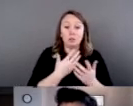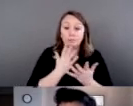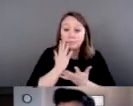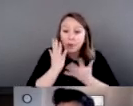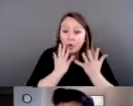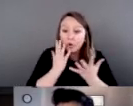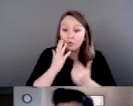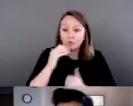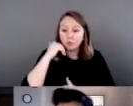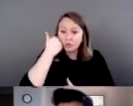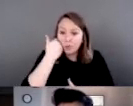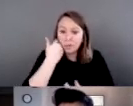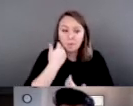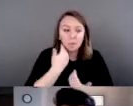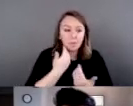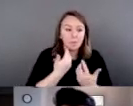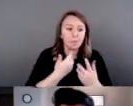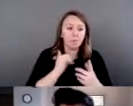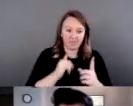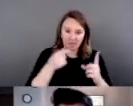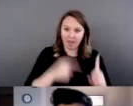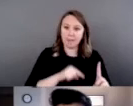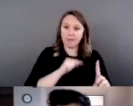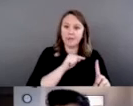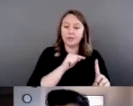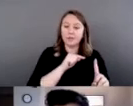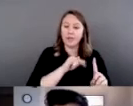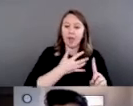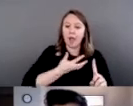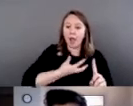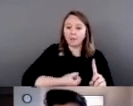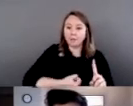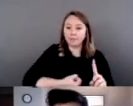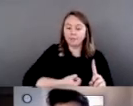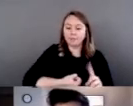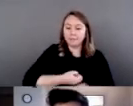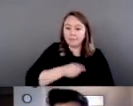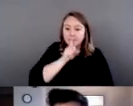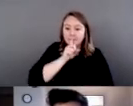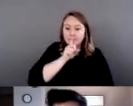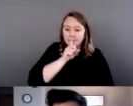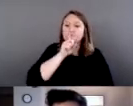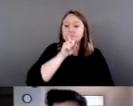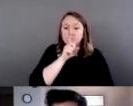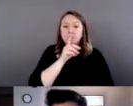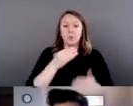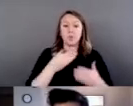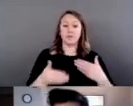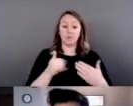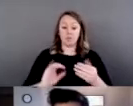embarrassed or ashamed that it happened to them. So even though, like, we have these numbers of child